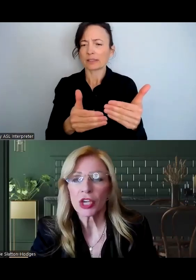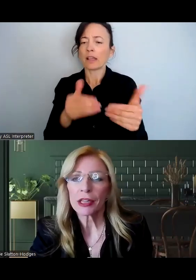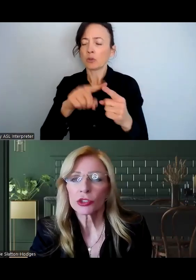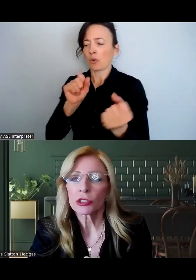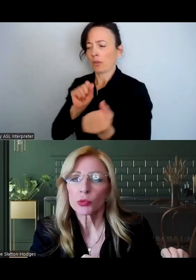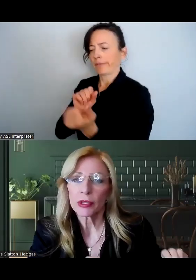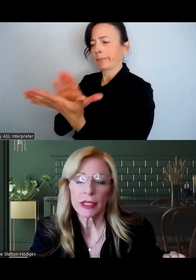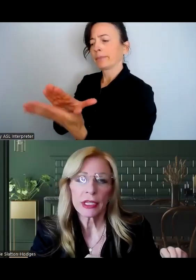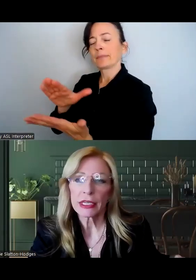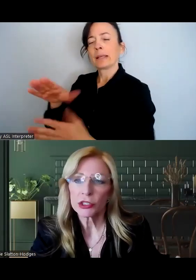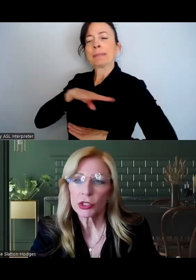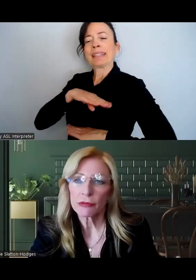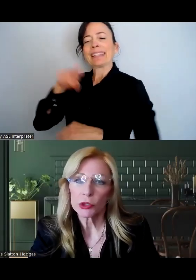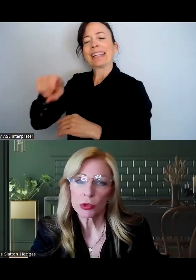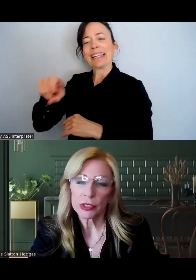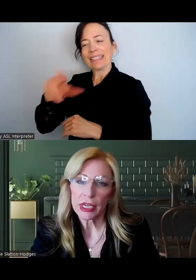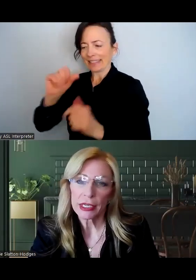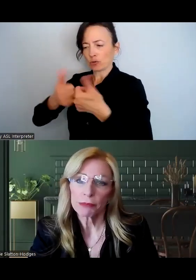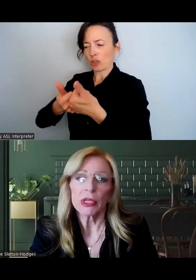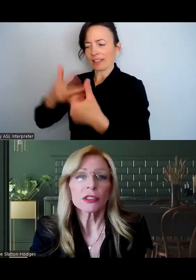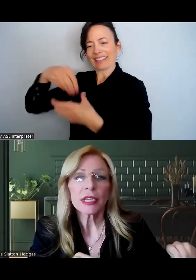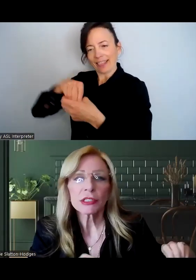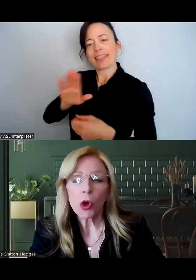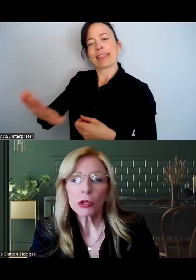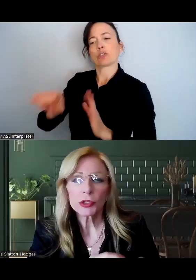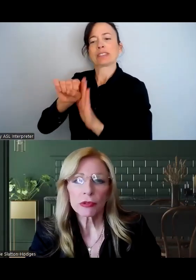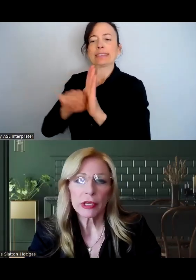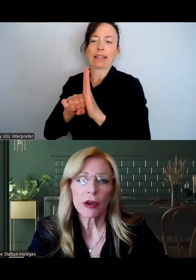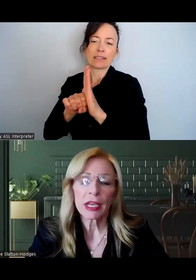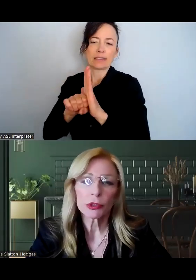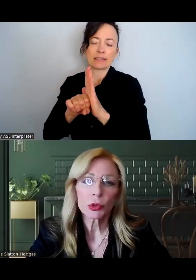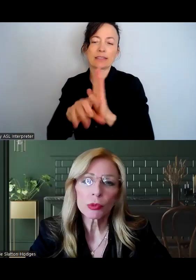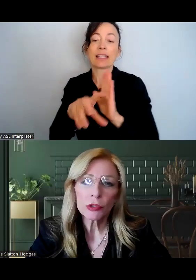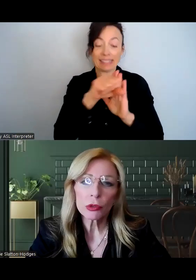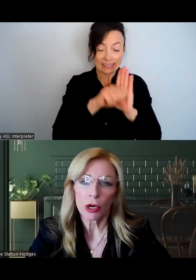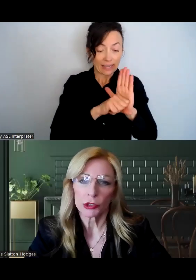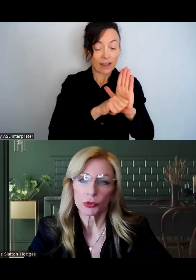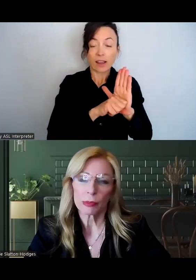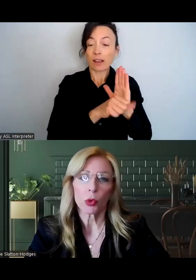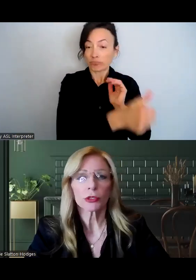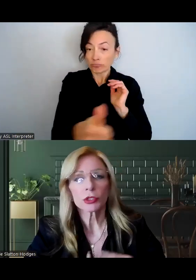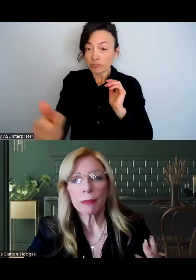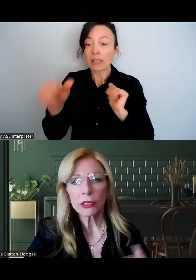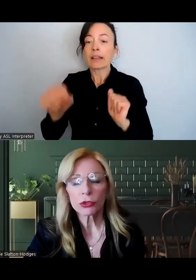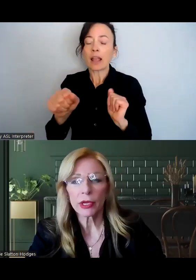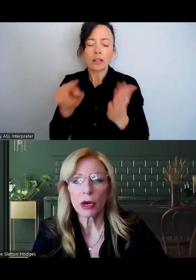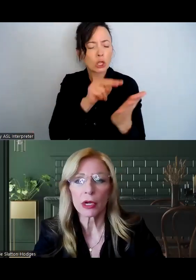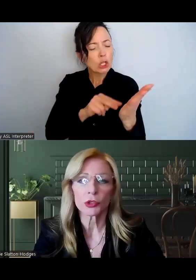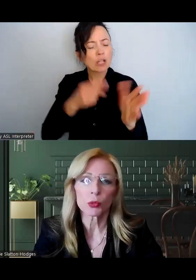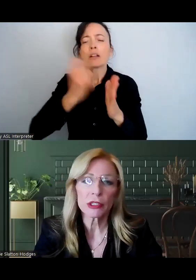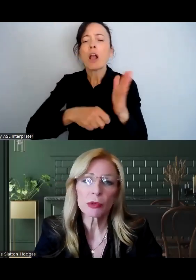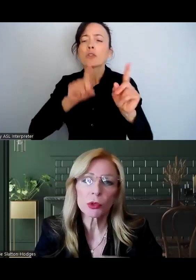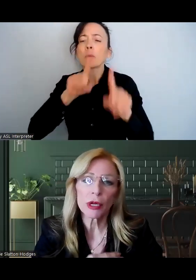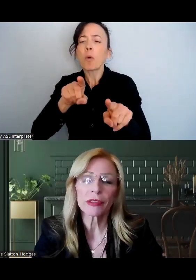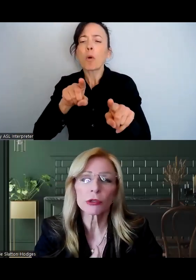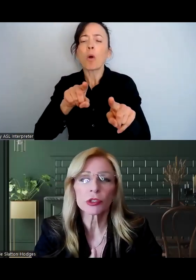needs and challenges within each individual state. States also then are able to review cost reports to make sure that costs